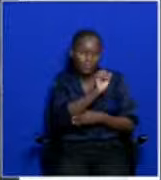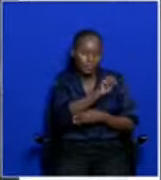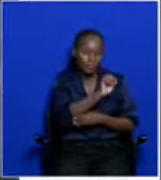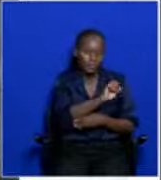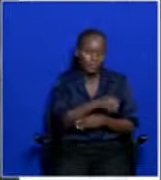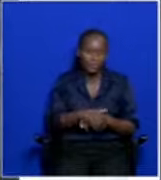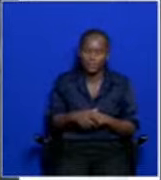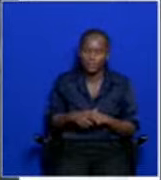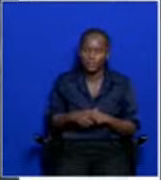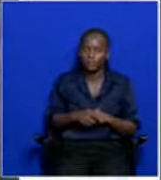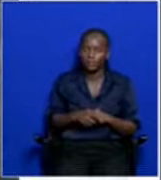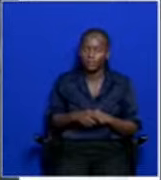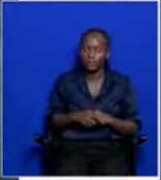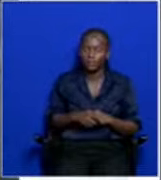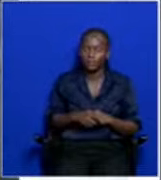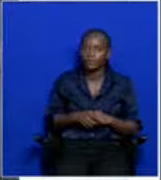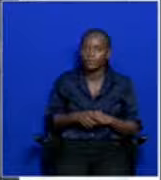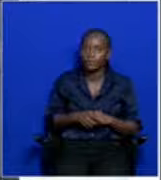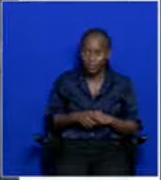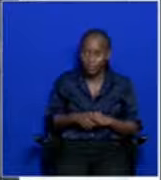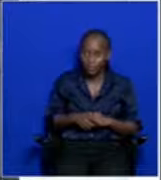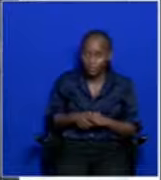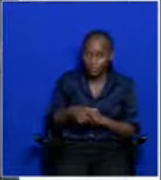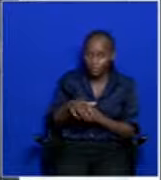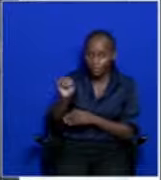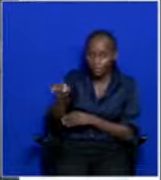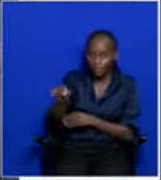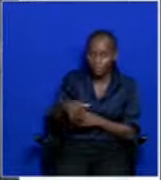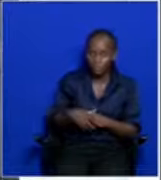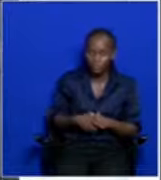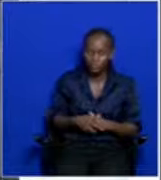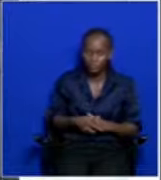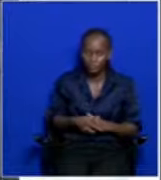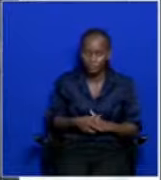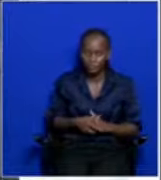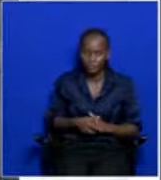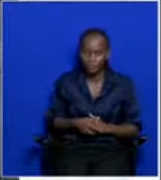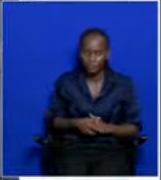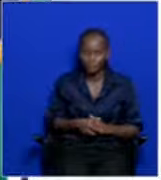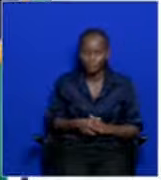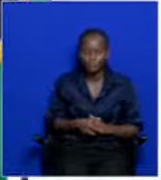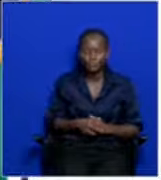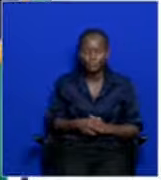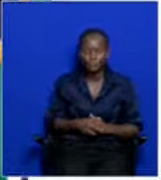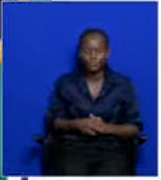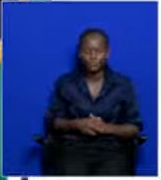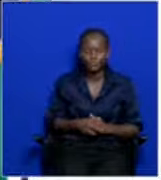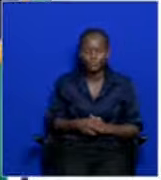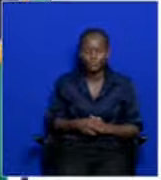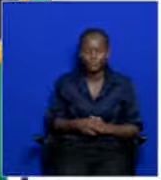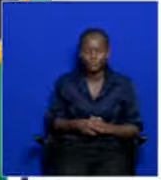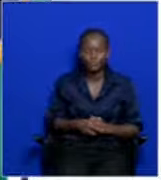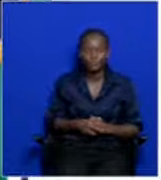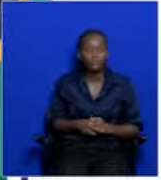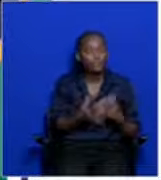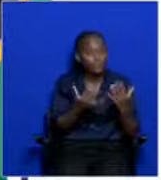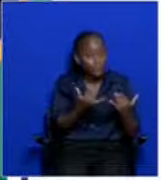Yes. Am I correct? Okay. Yes. So now we know from your paragraph 73, you